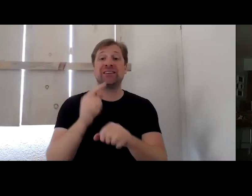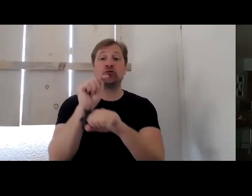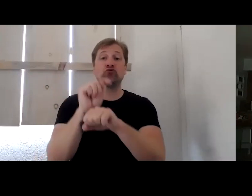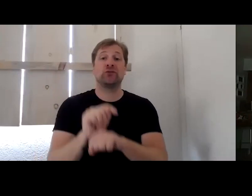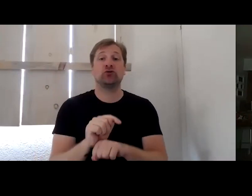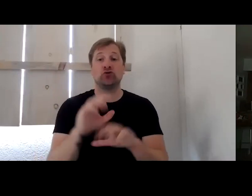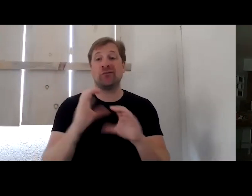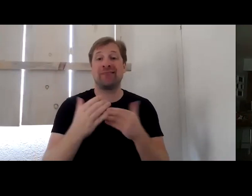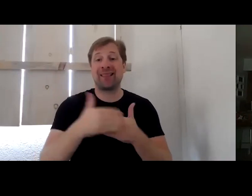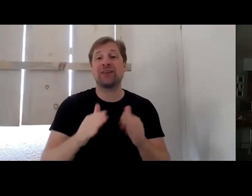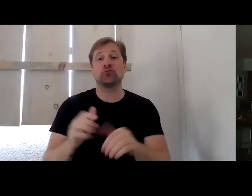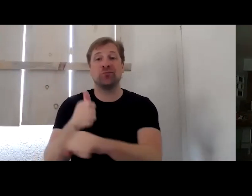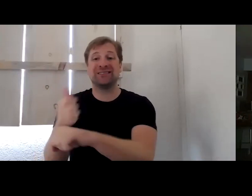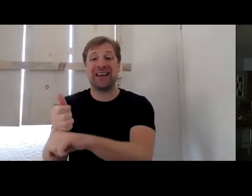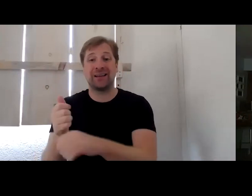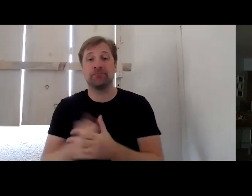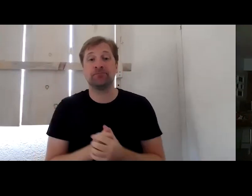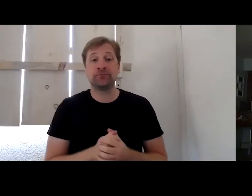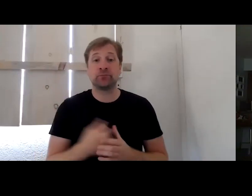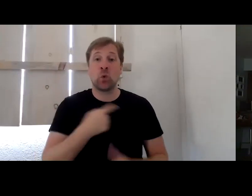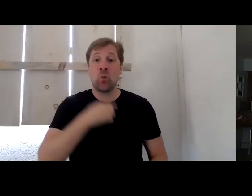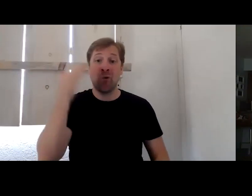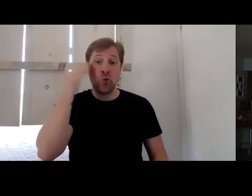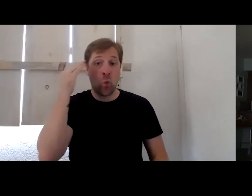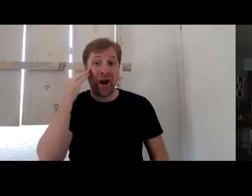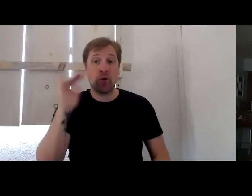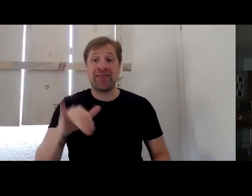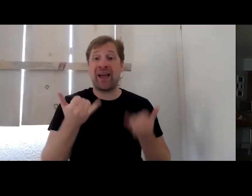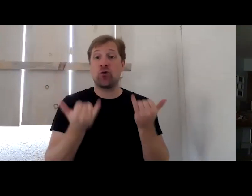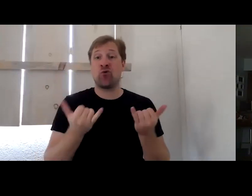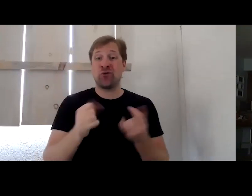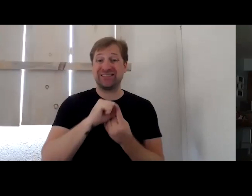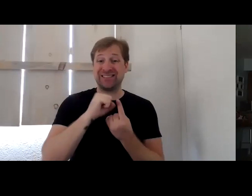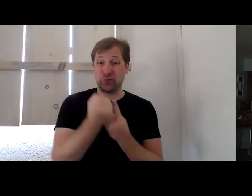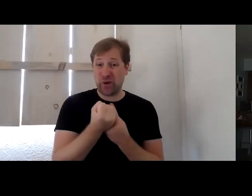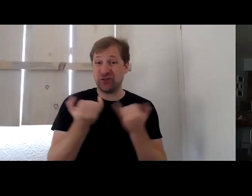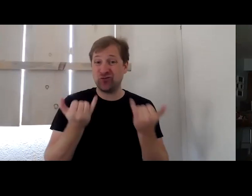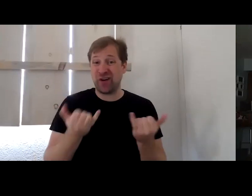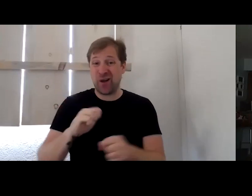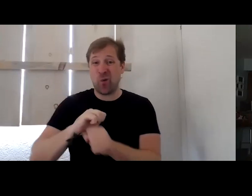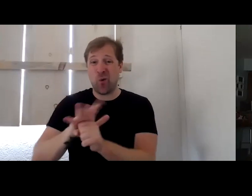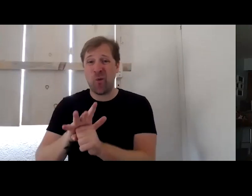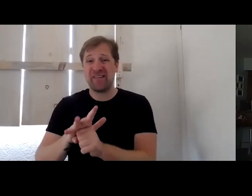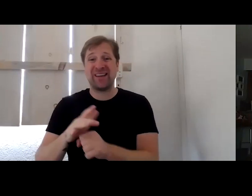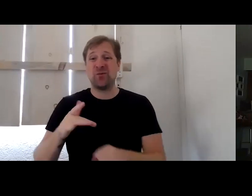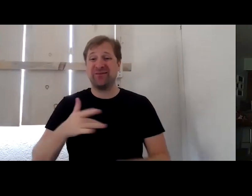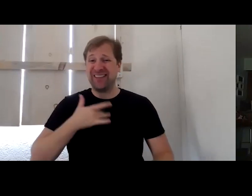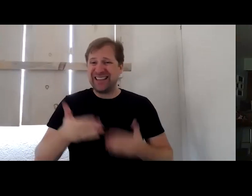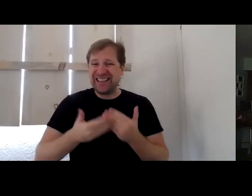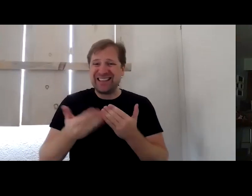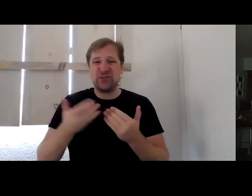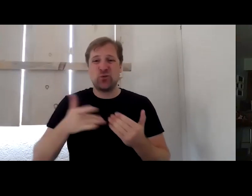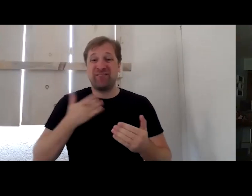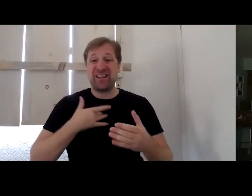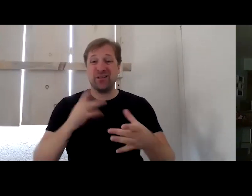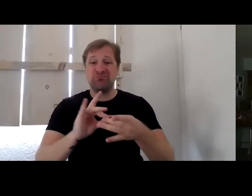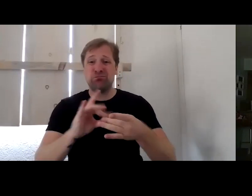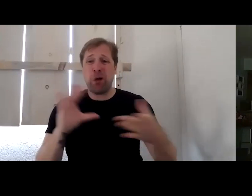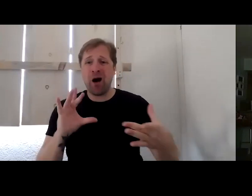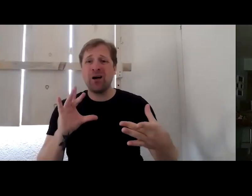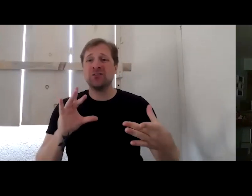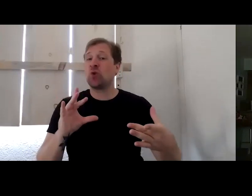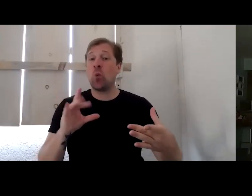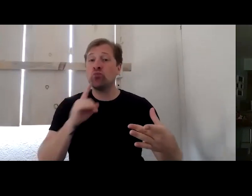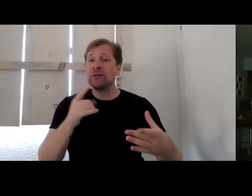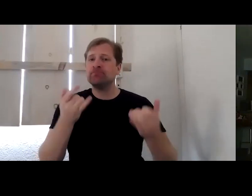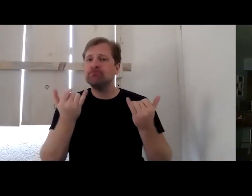setting. We know that the current situation we are all living under can make us feel disconnected. So we establish time in